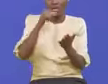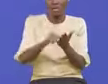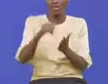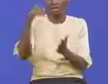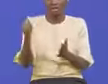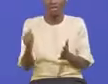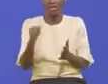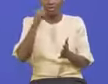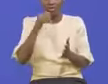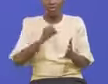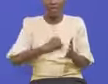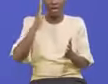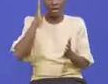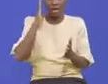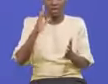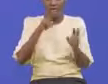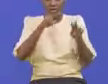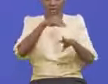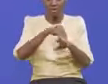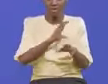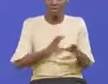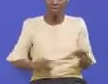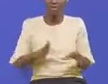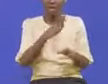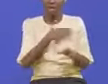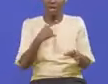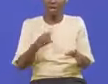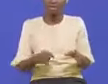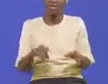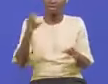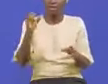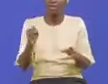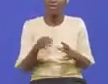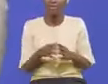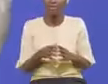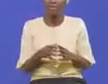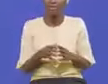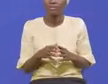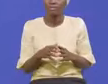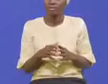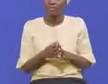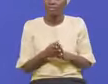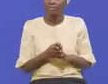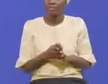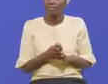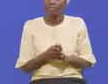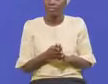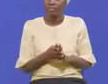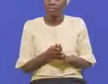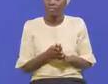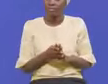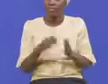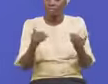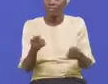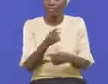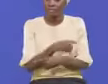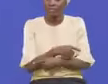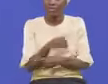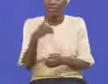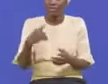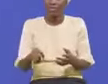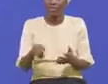and the S. Eye, ama gba ma fonu kore Christ anti, eye se ama nomo. Today the